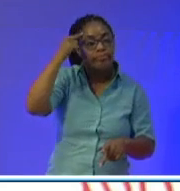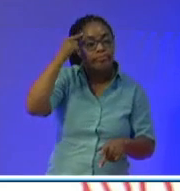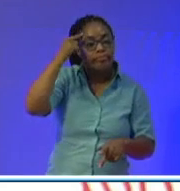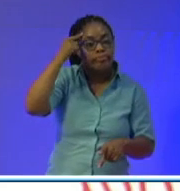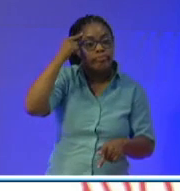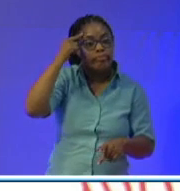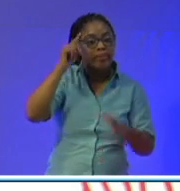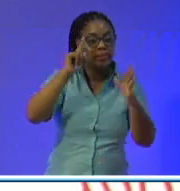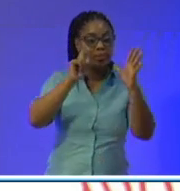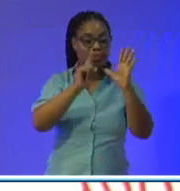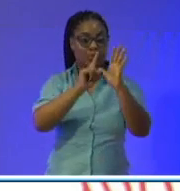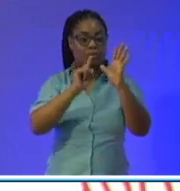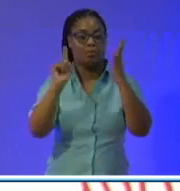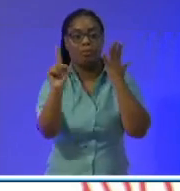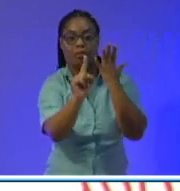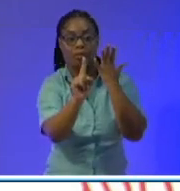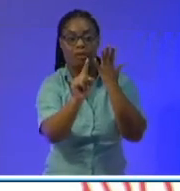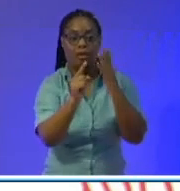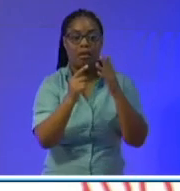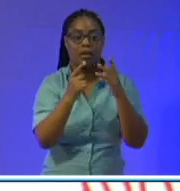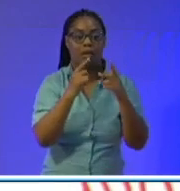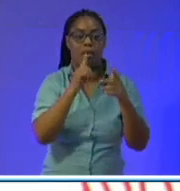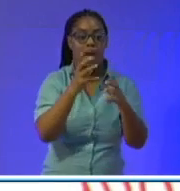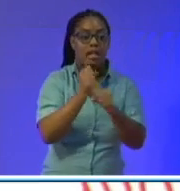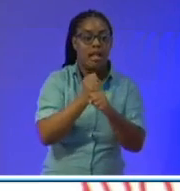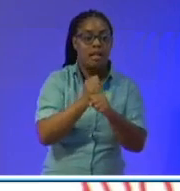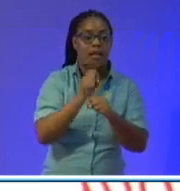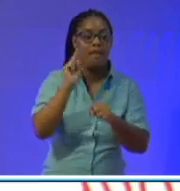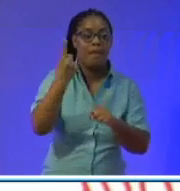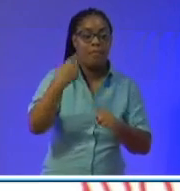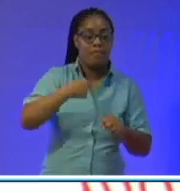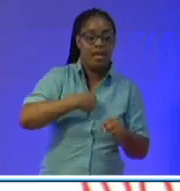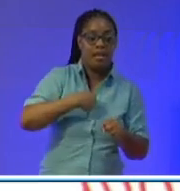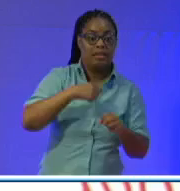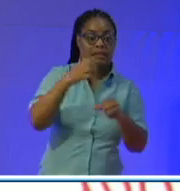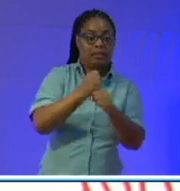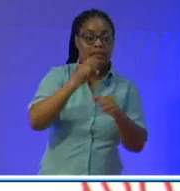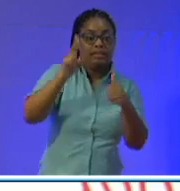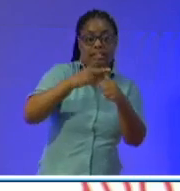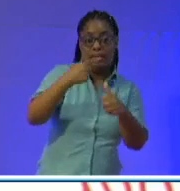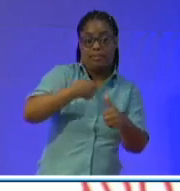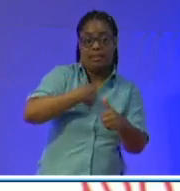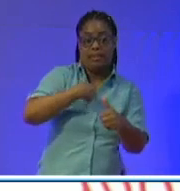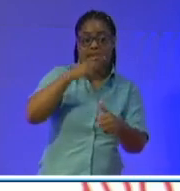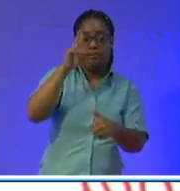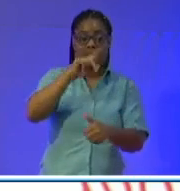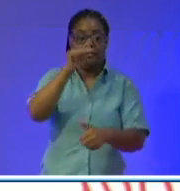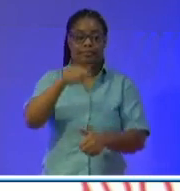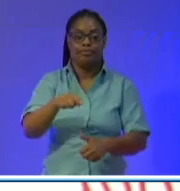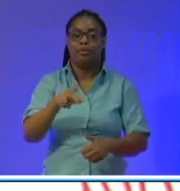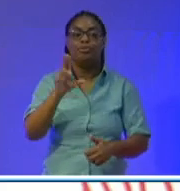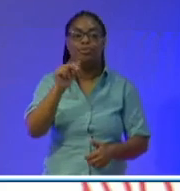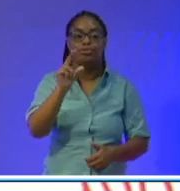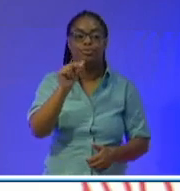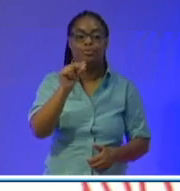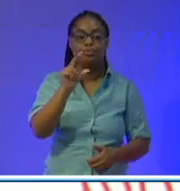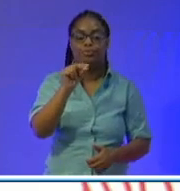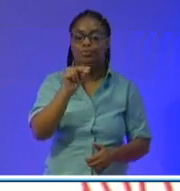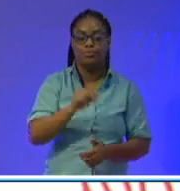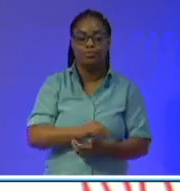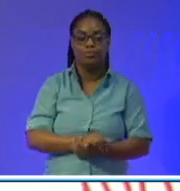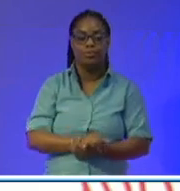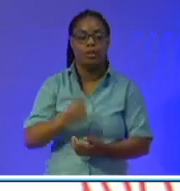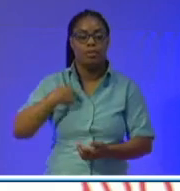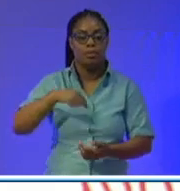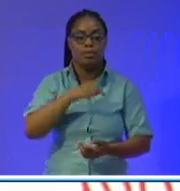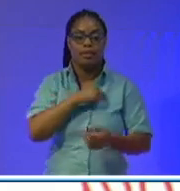second set of Pfizer vaccines, which they were not eligible for, because of course these may be earmarked for some other